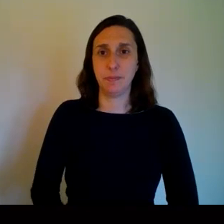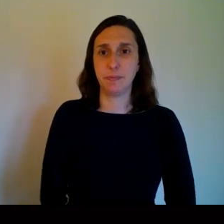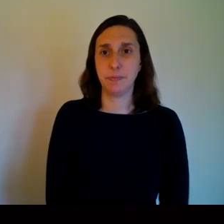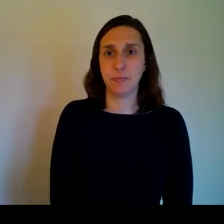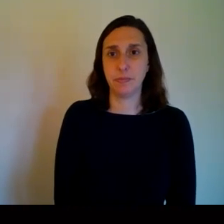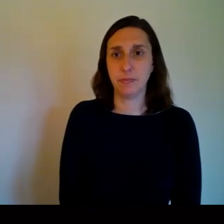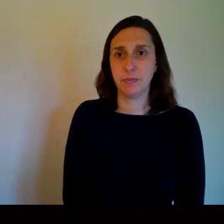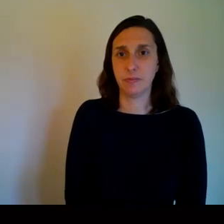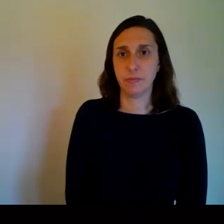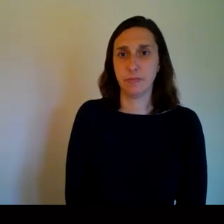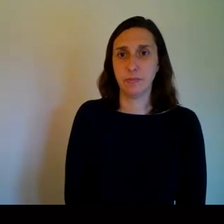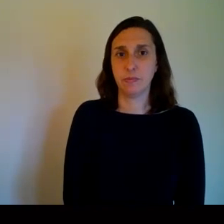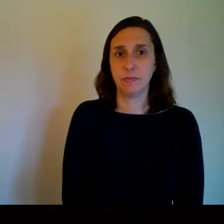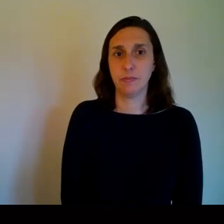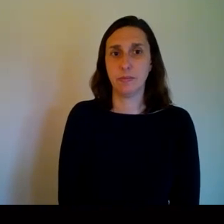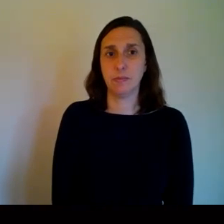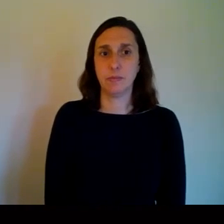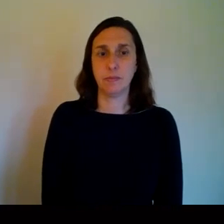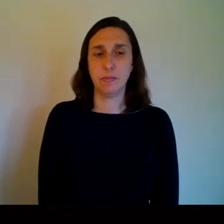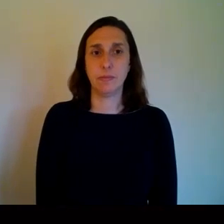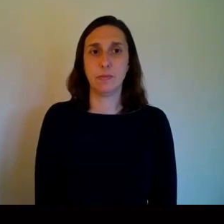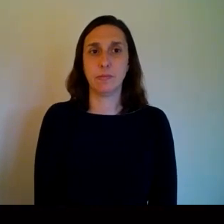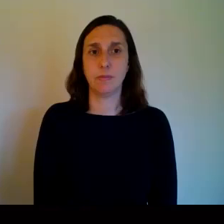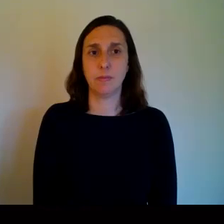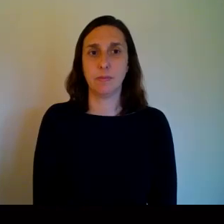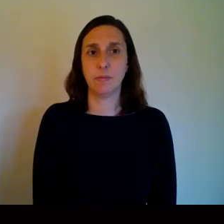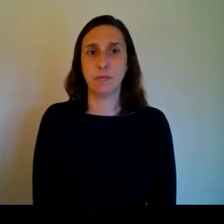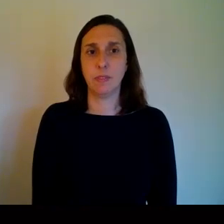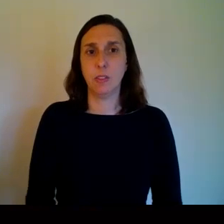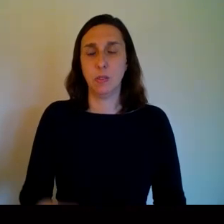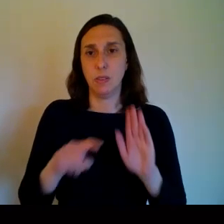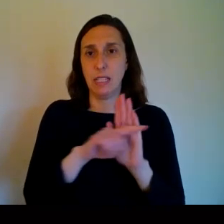And so -3/2 squared